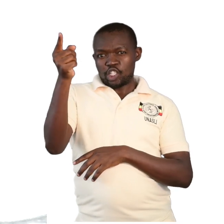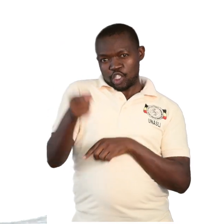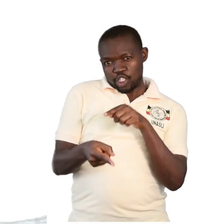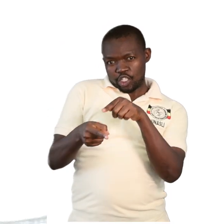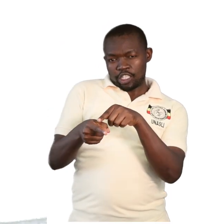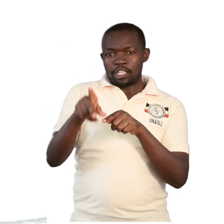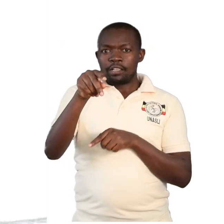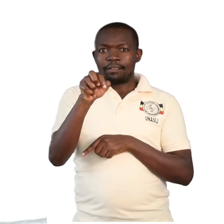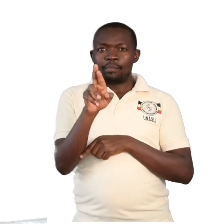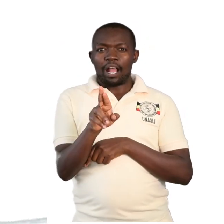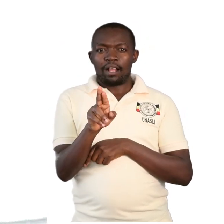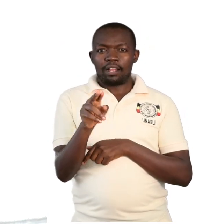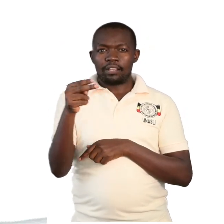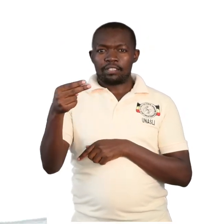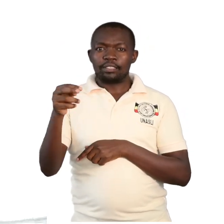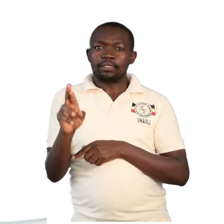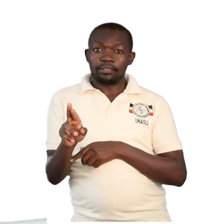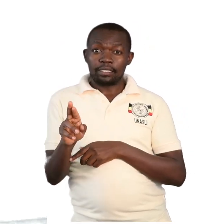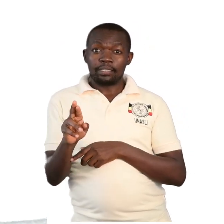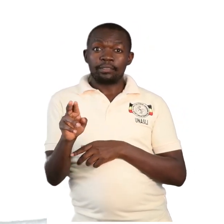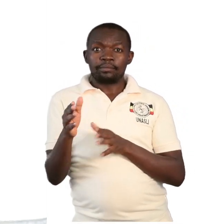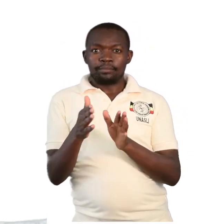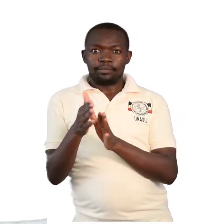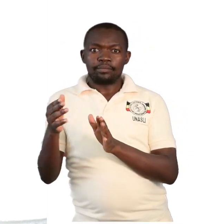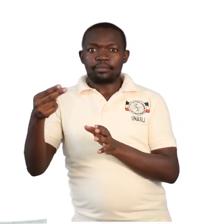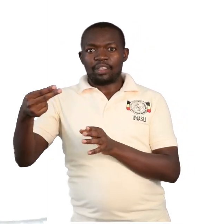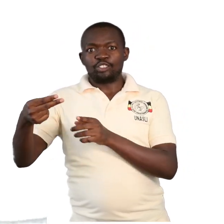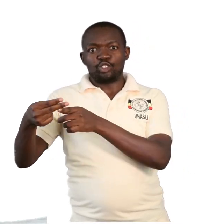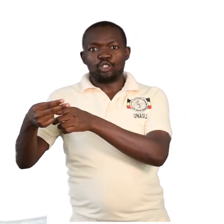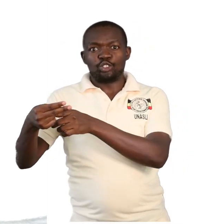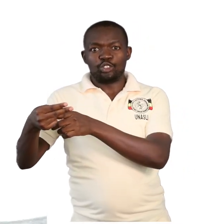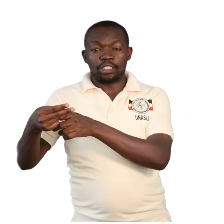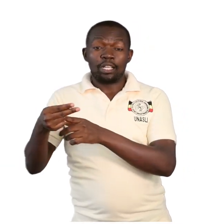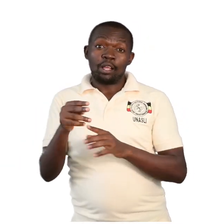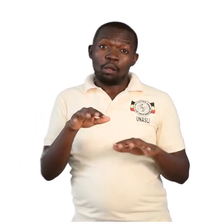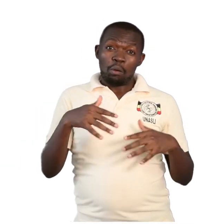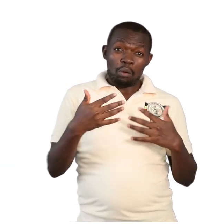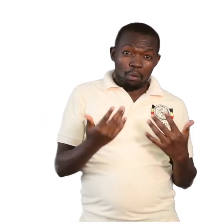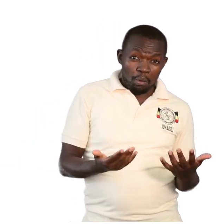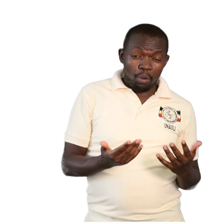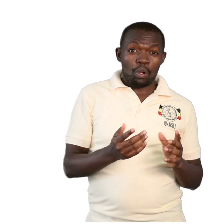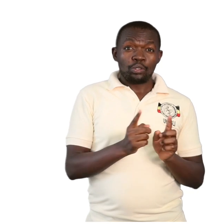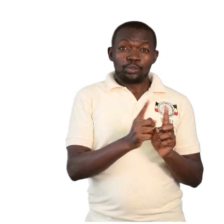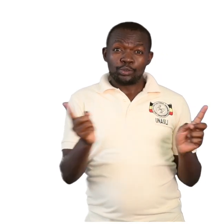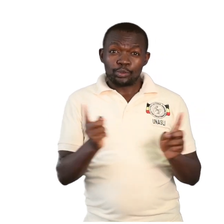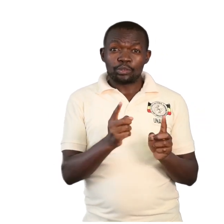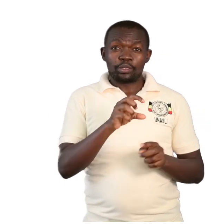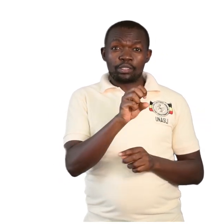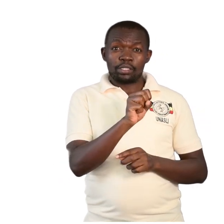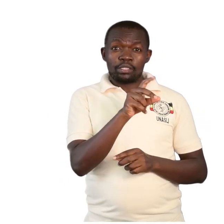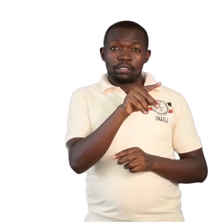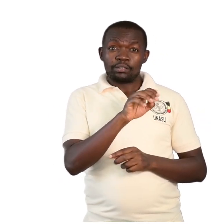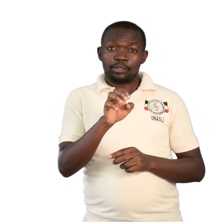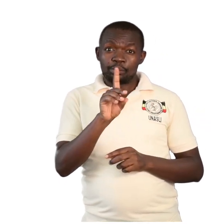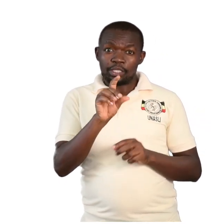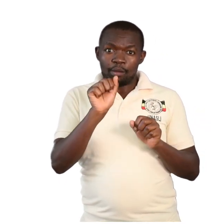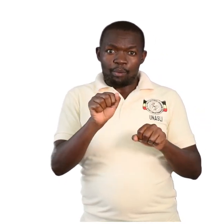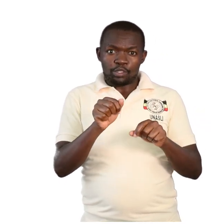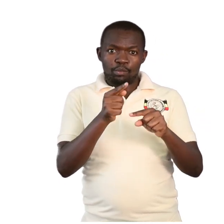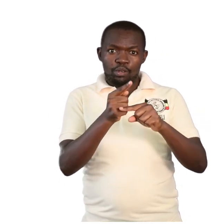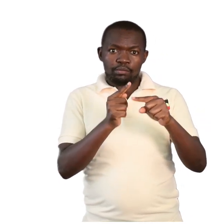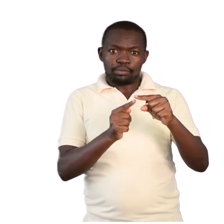forward. Kilometer slash forward hour. Or speed can also be measured in meters